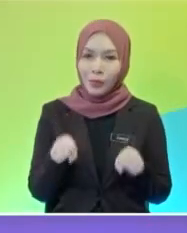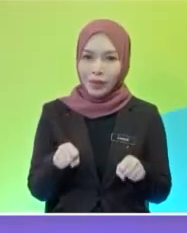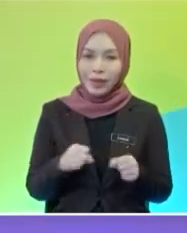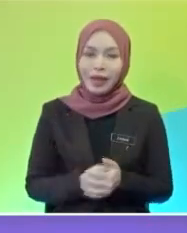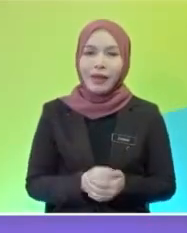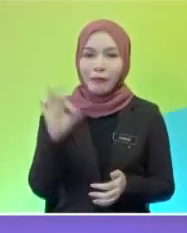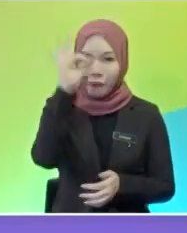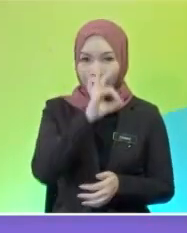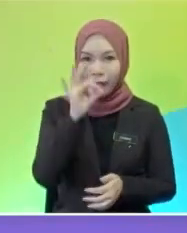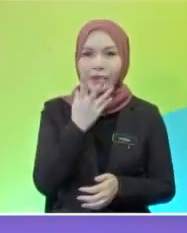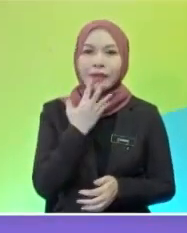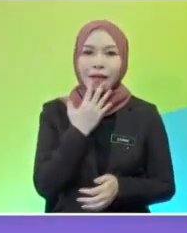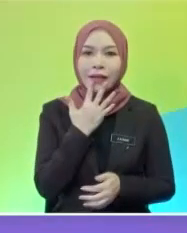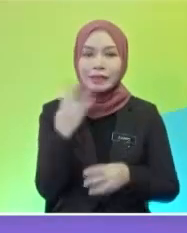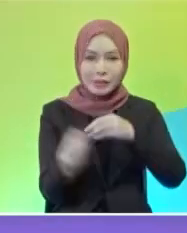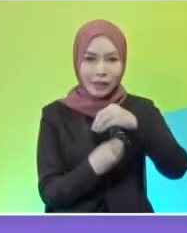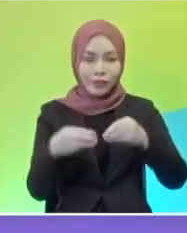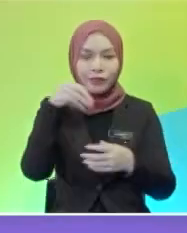everywhere in our